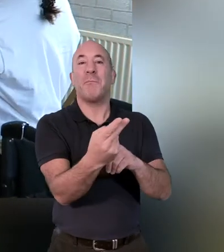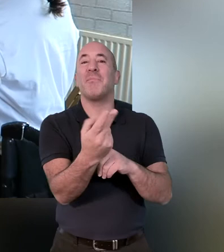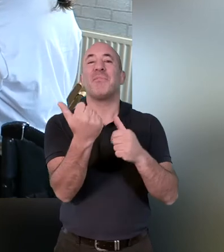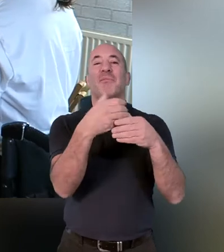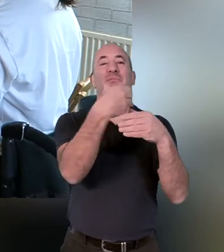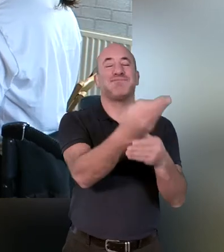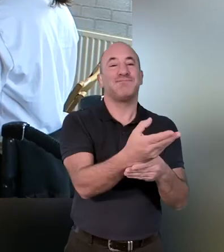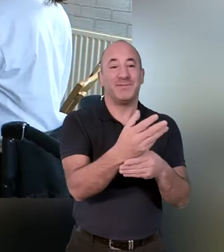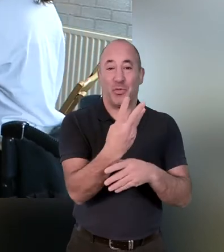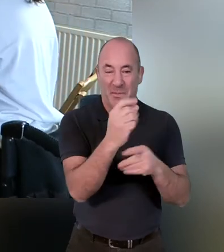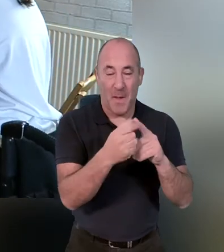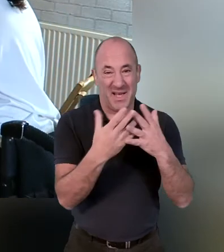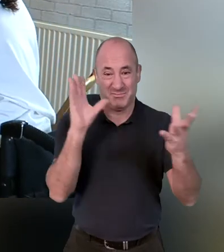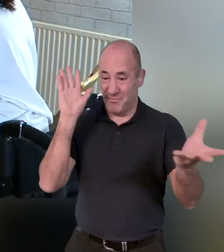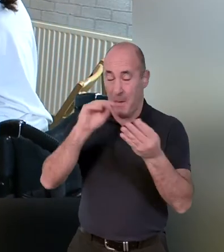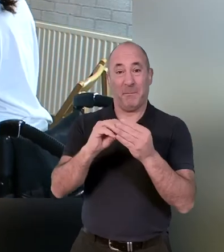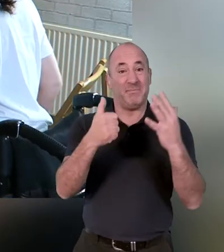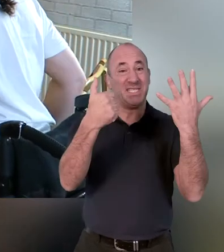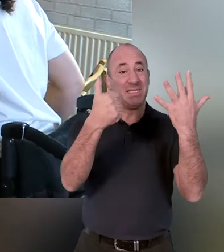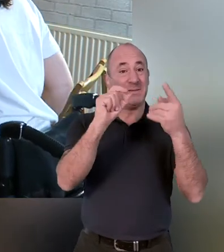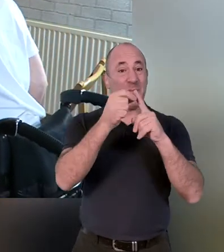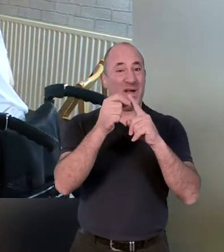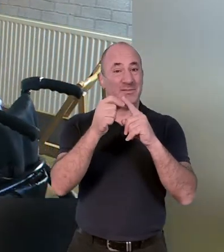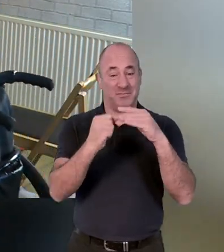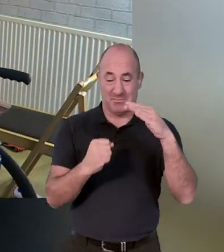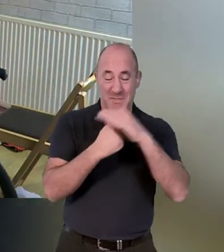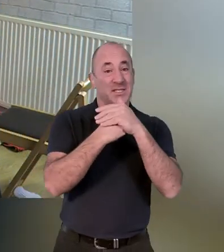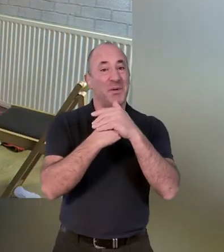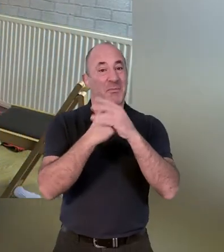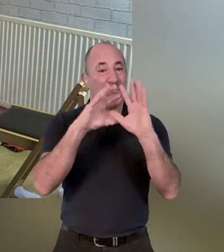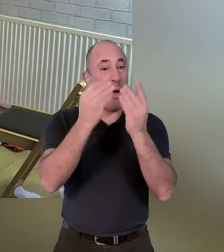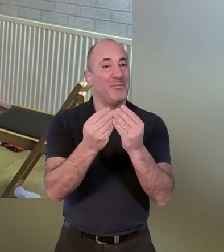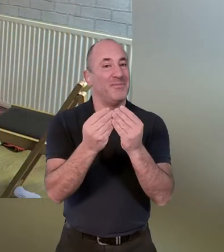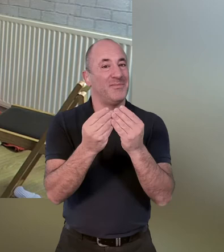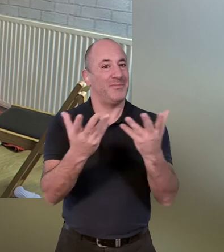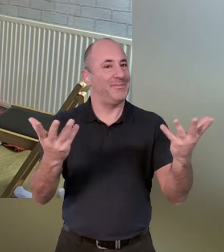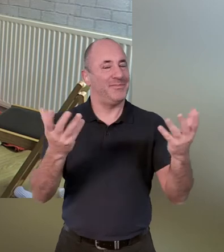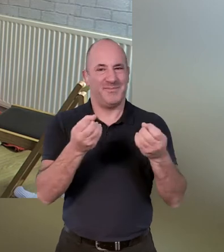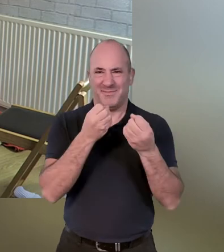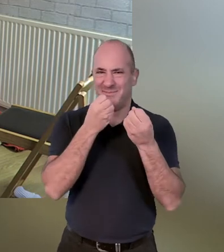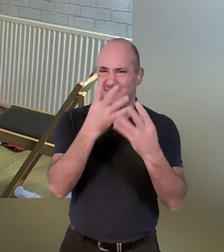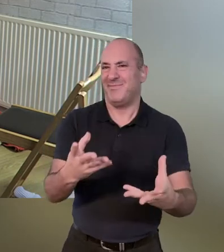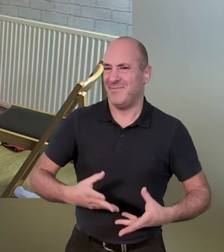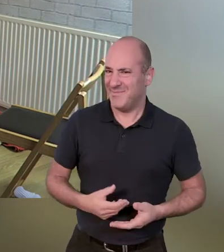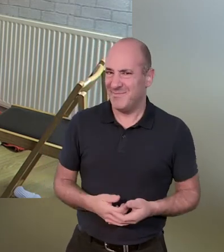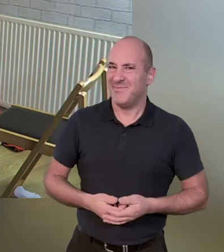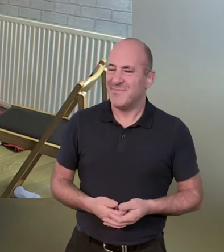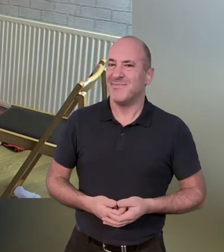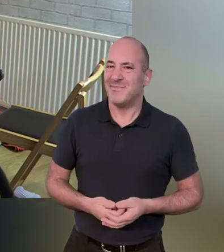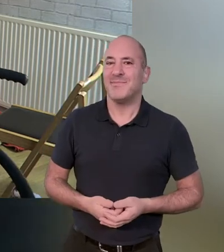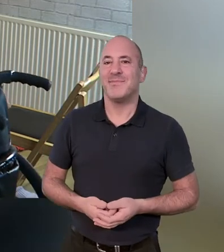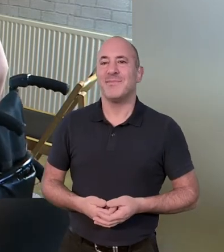And takes the target out, or takes the tube out. So that's three. So she's got the